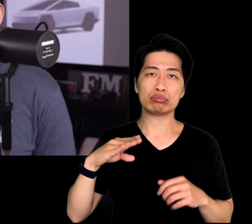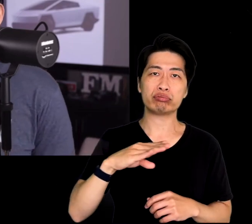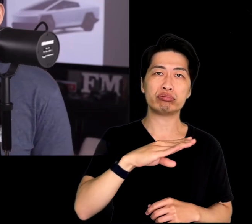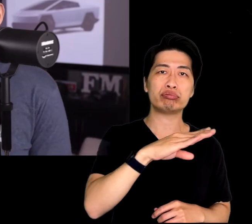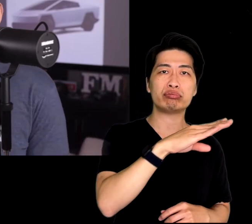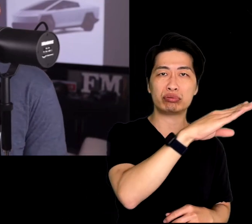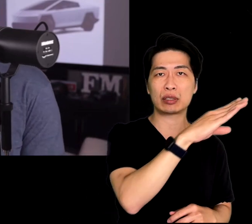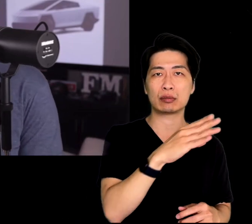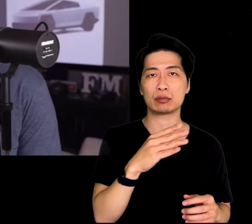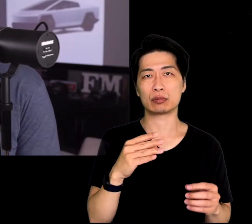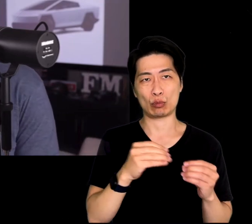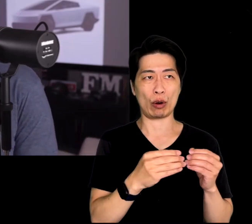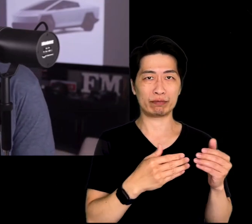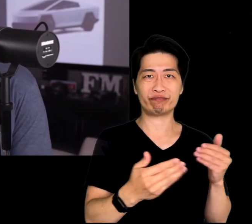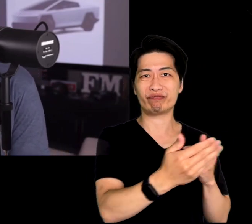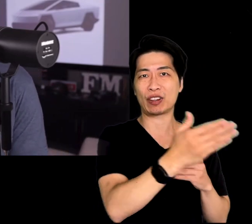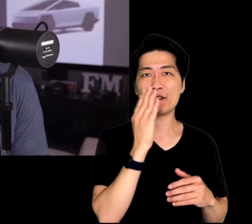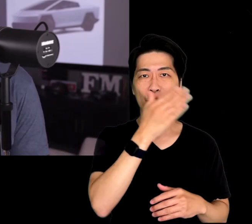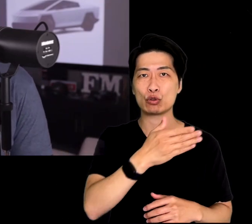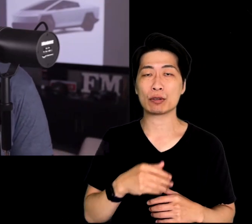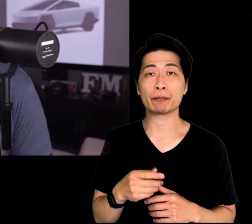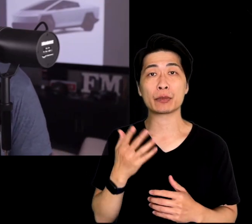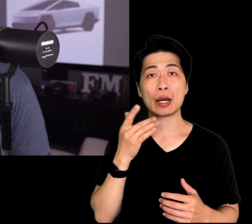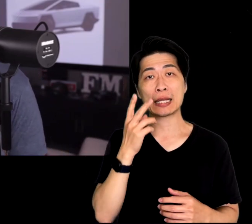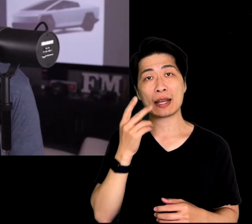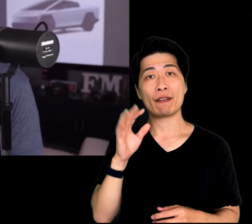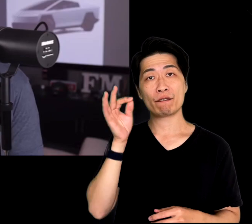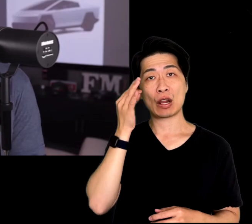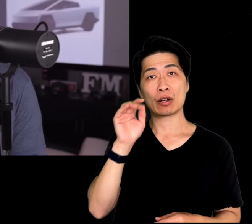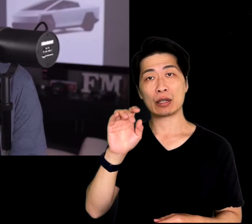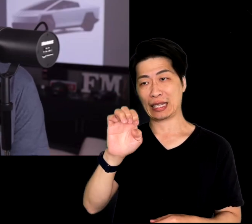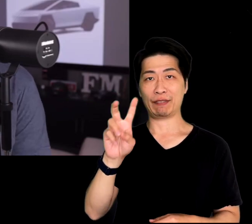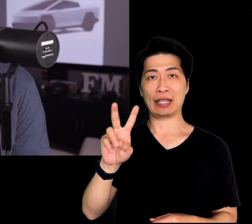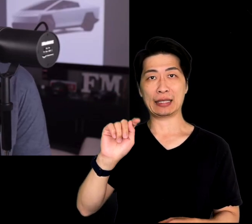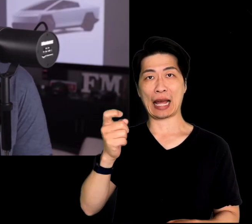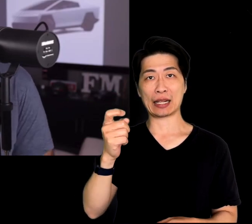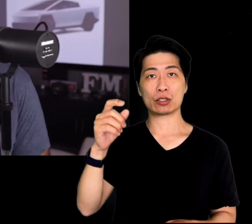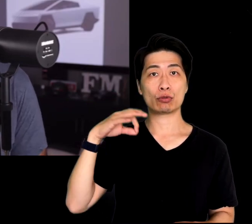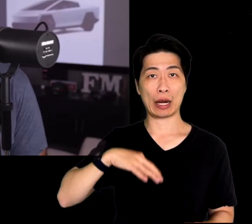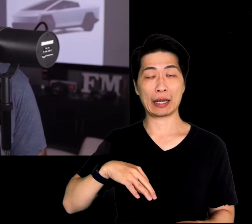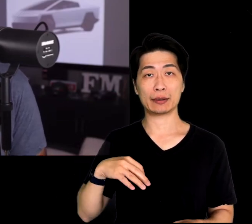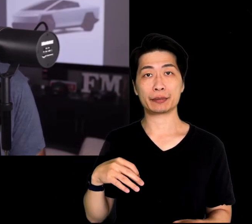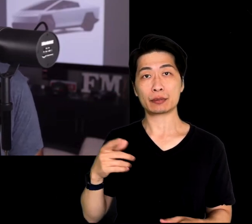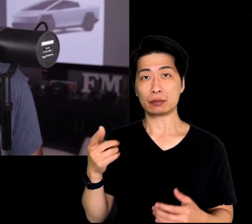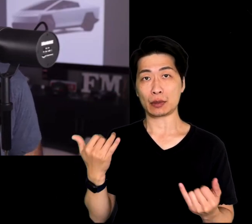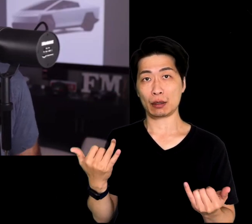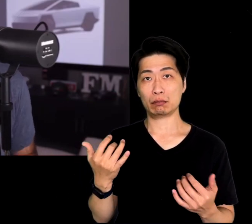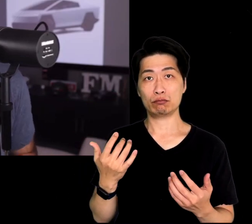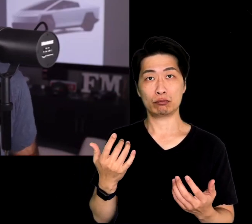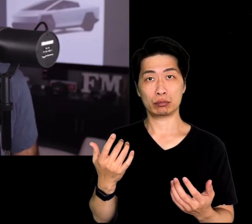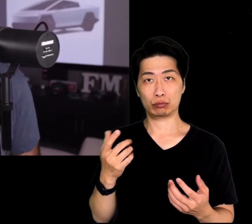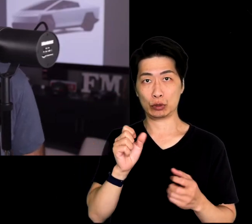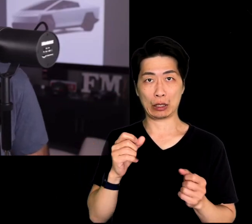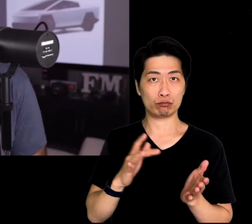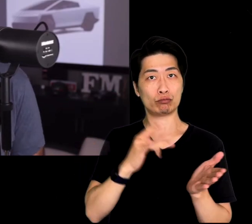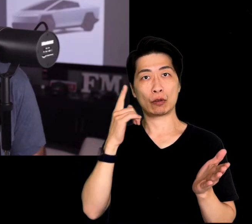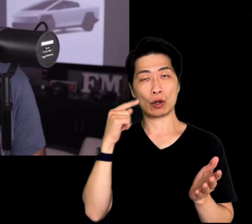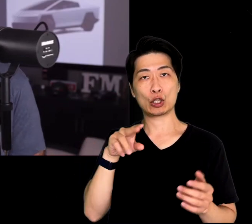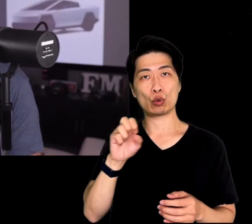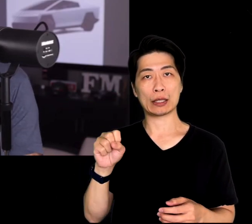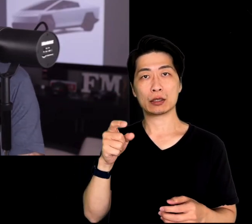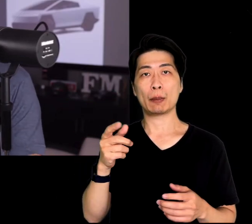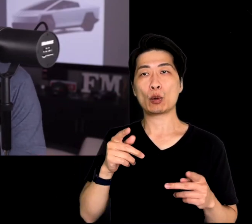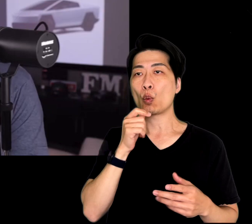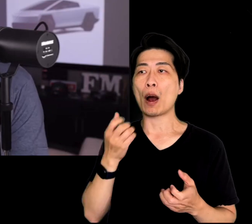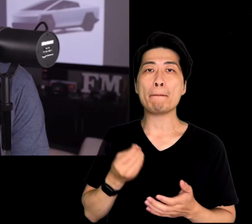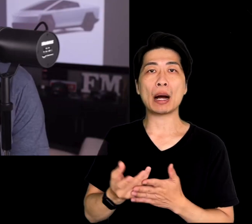If you look at the federal tax credit, the EV federal tax credit that is available in the United States for people that are interested in buying an electric